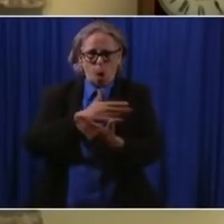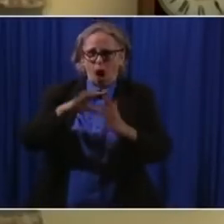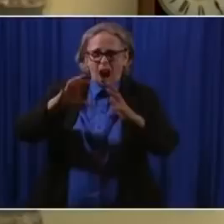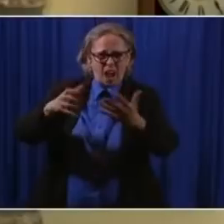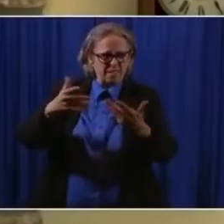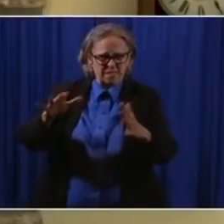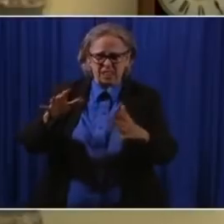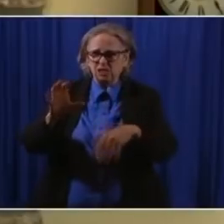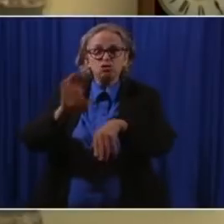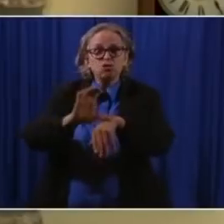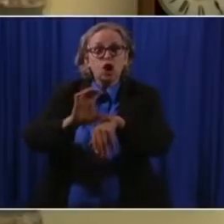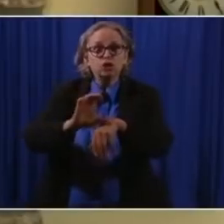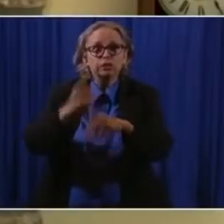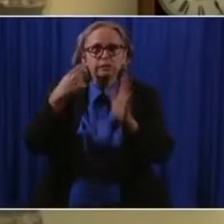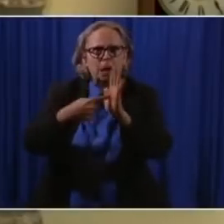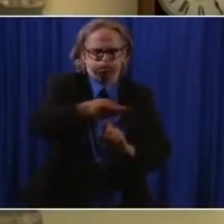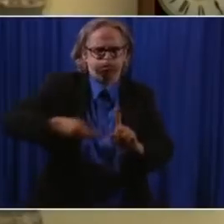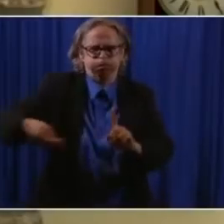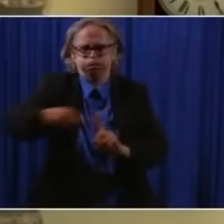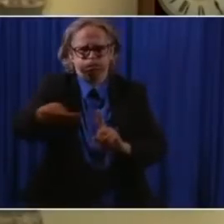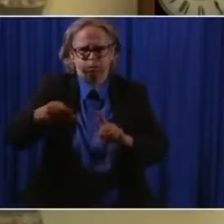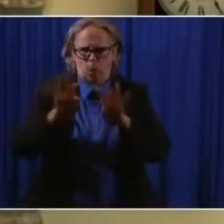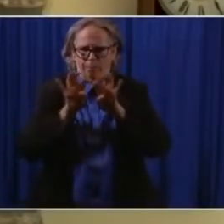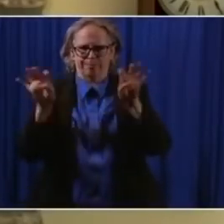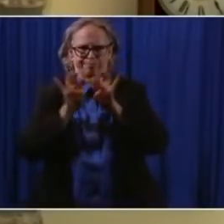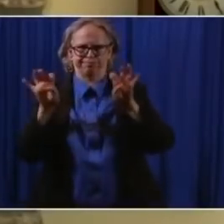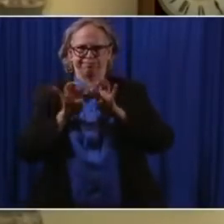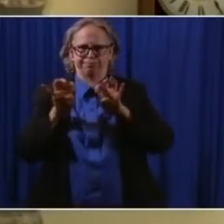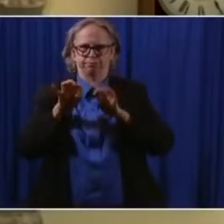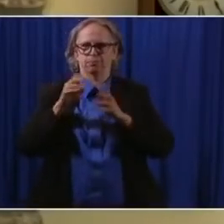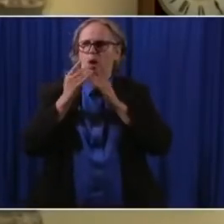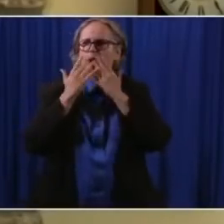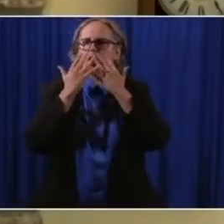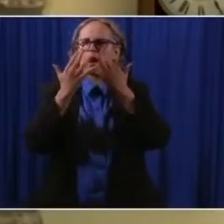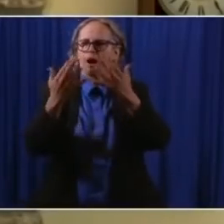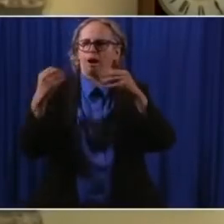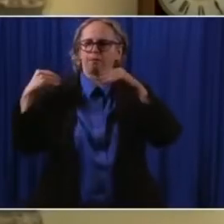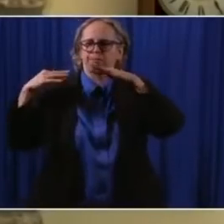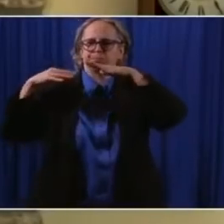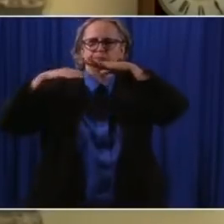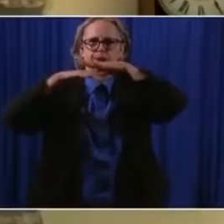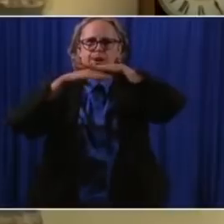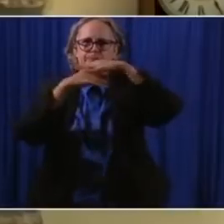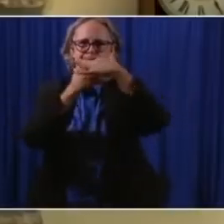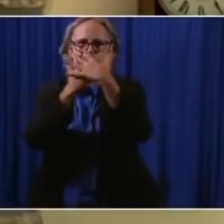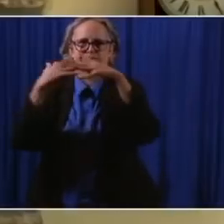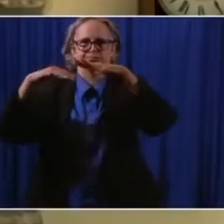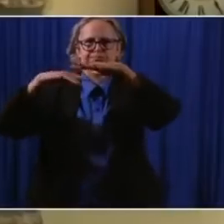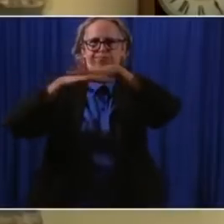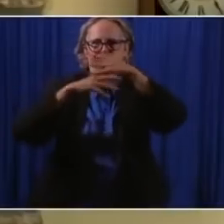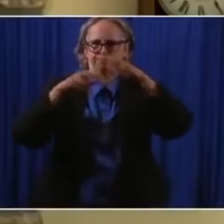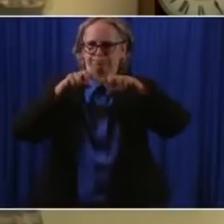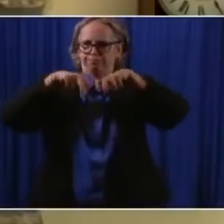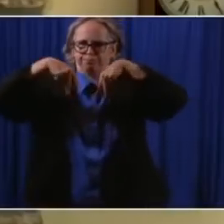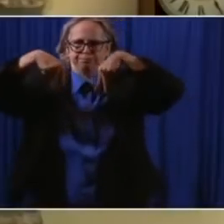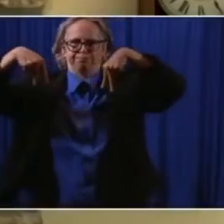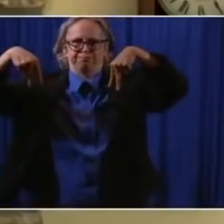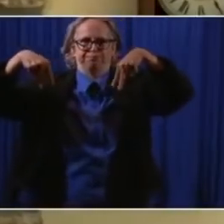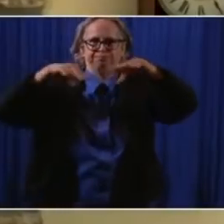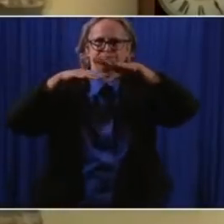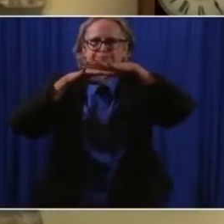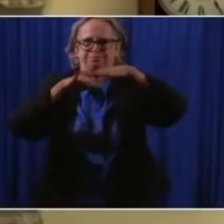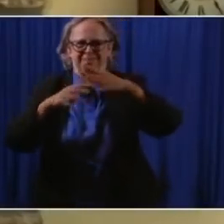of people come down with it, and when you're projecting and you're singing, that goes out